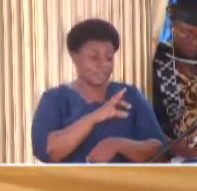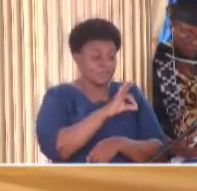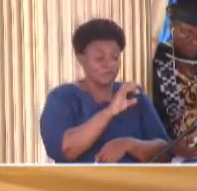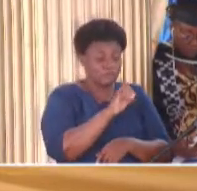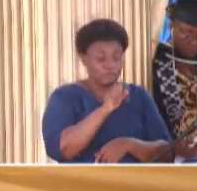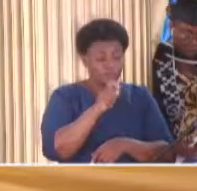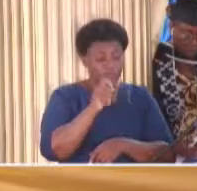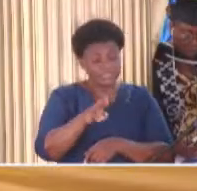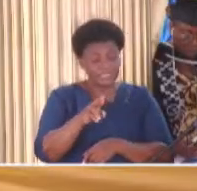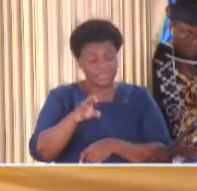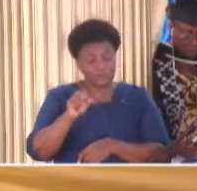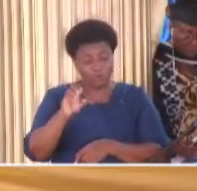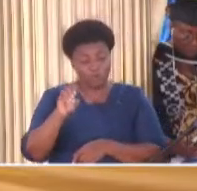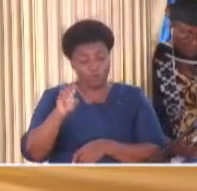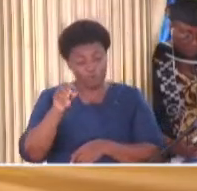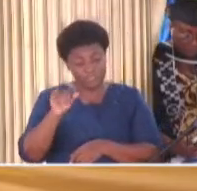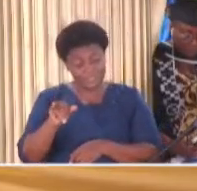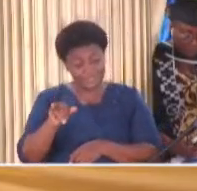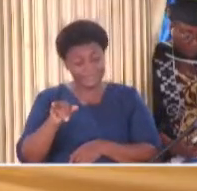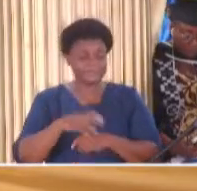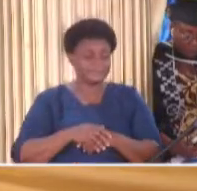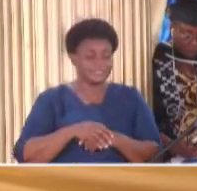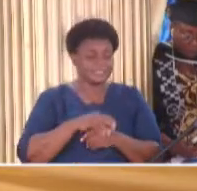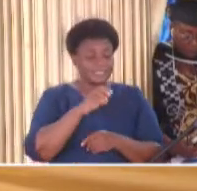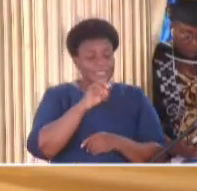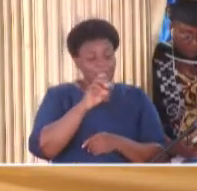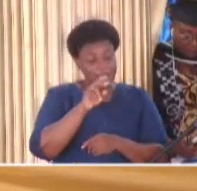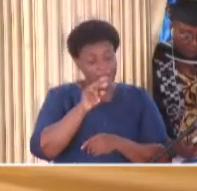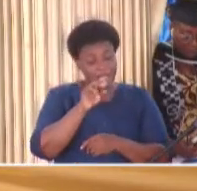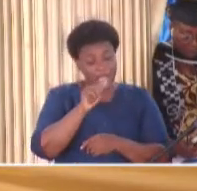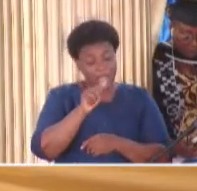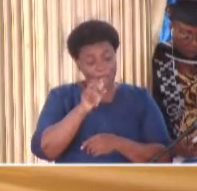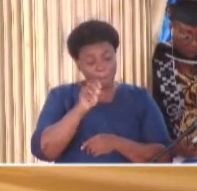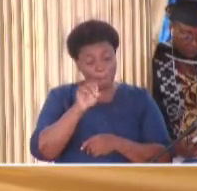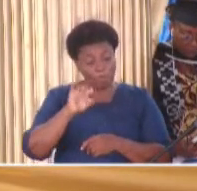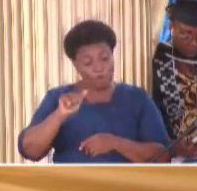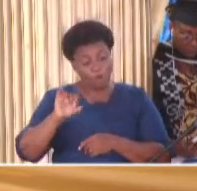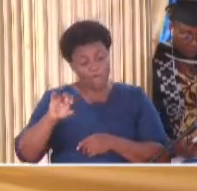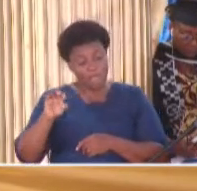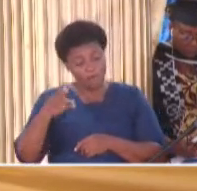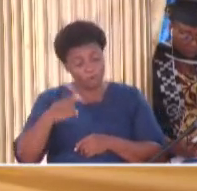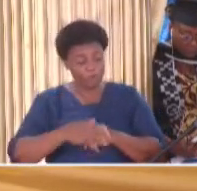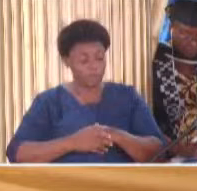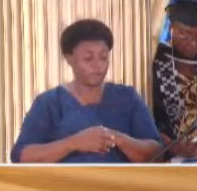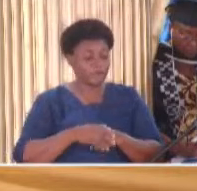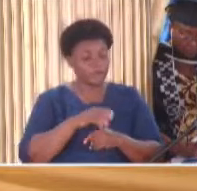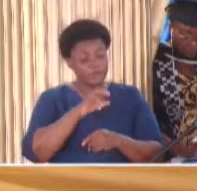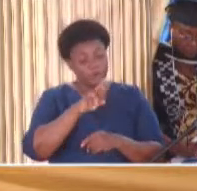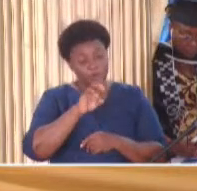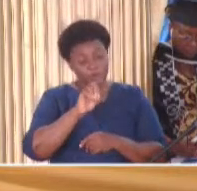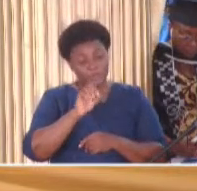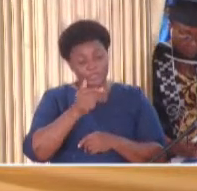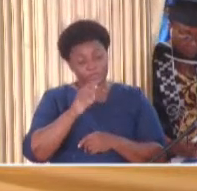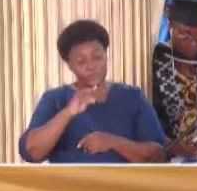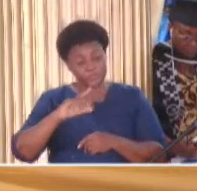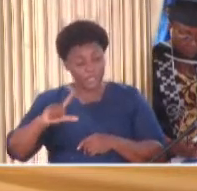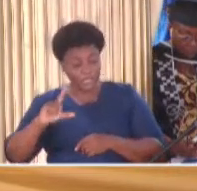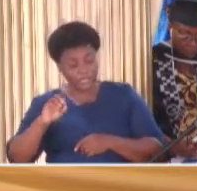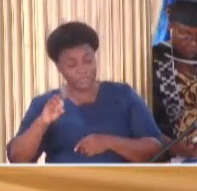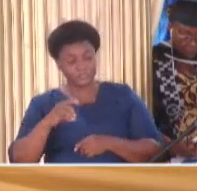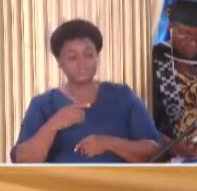Jr., Mr. Emmanuel Amuakun, Mr. Reginald Boateng, also known as Master